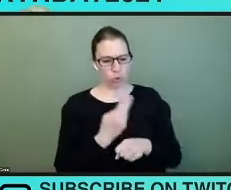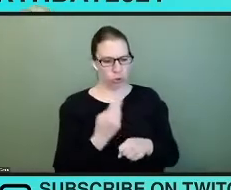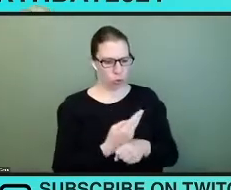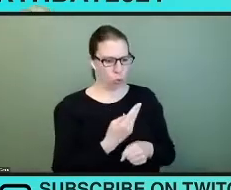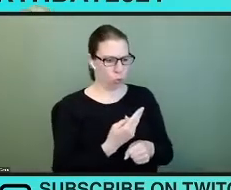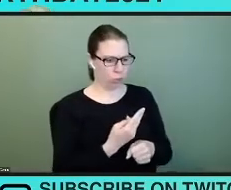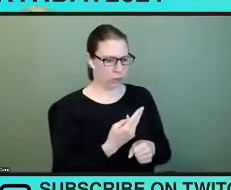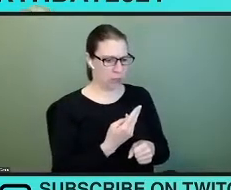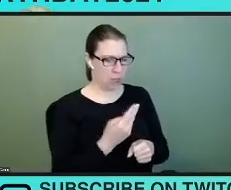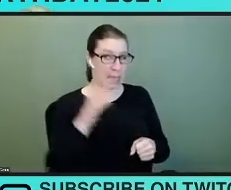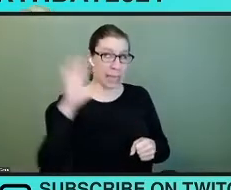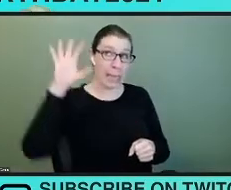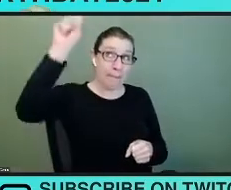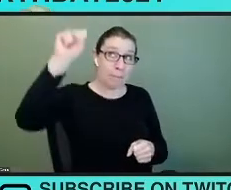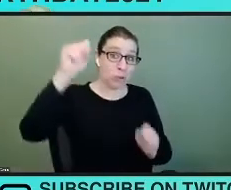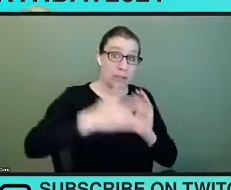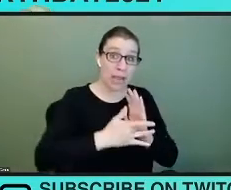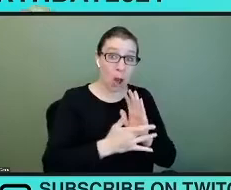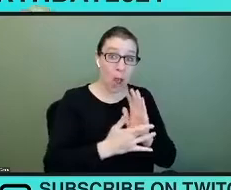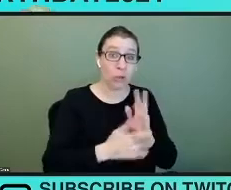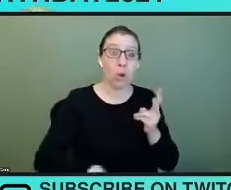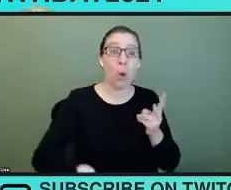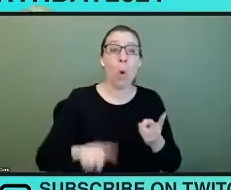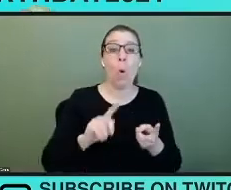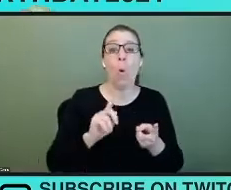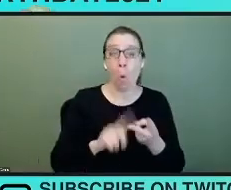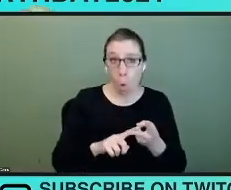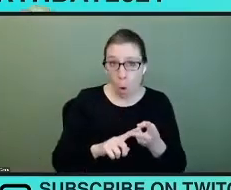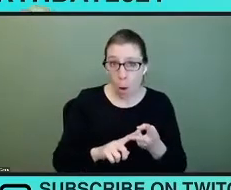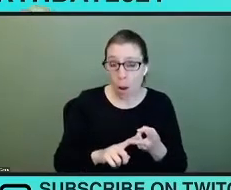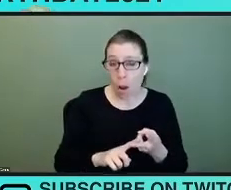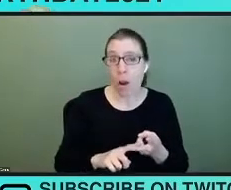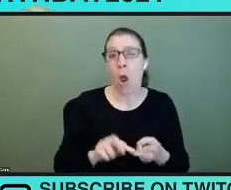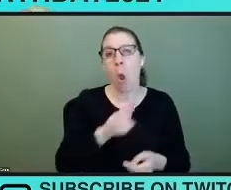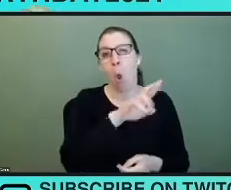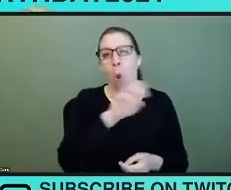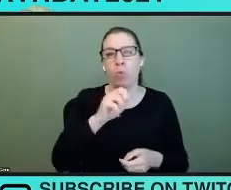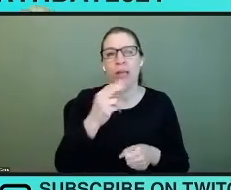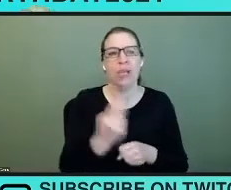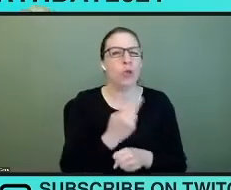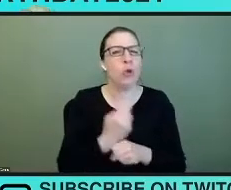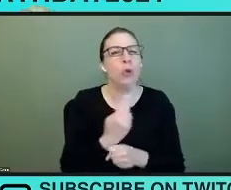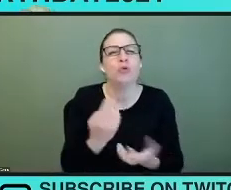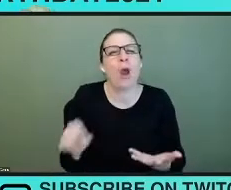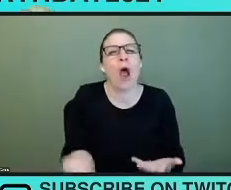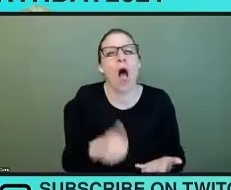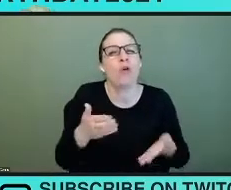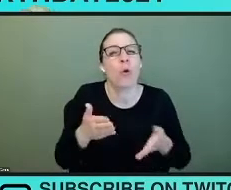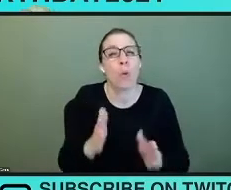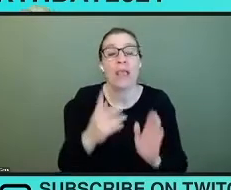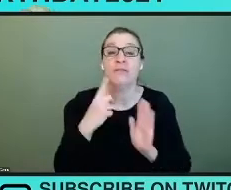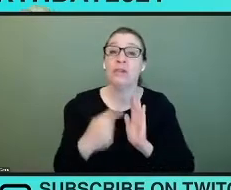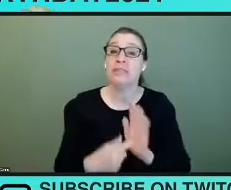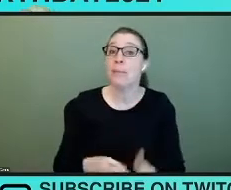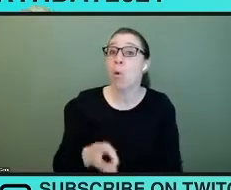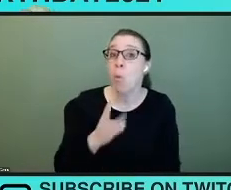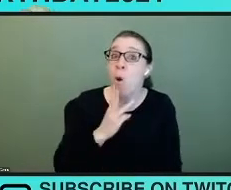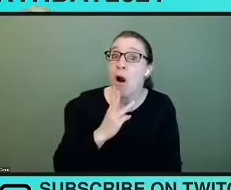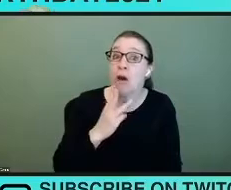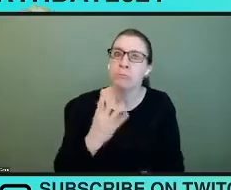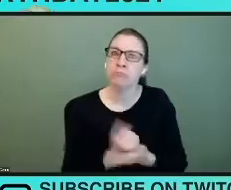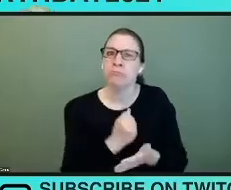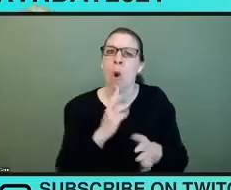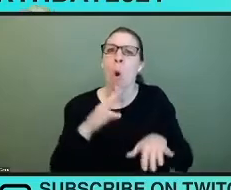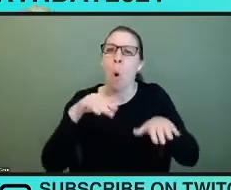also grab it by using direct air capture technology. Another way is we can go to water, which is ocean. So ocean